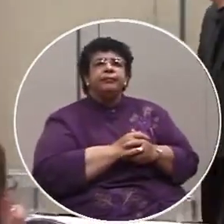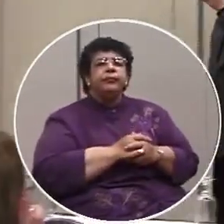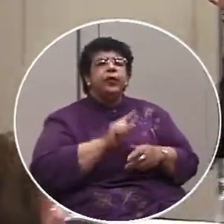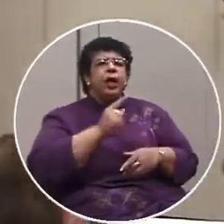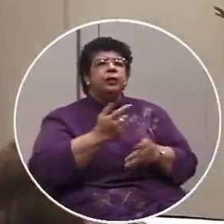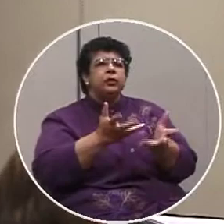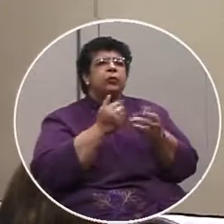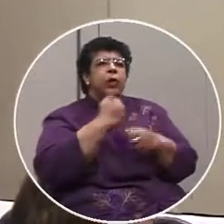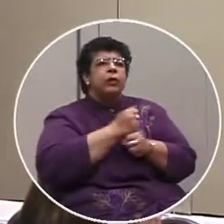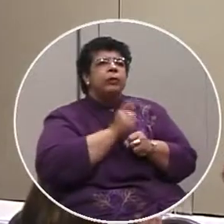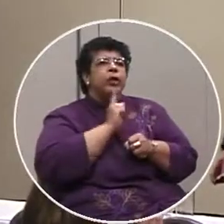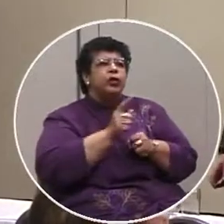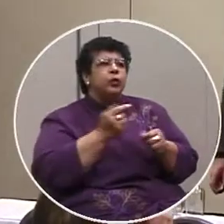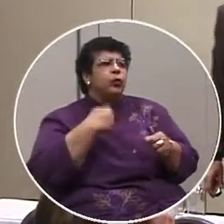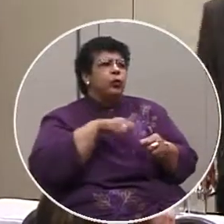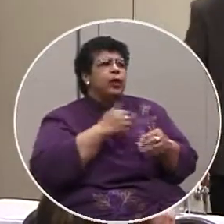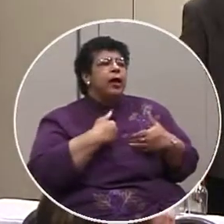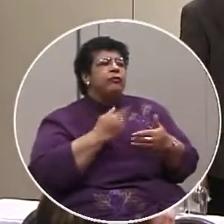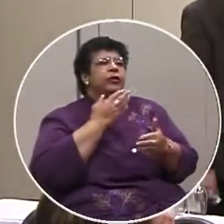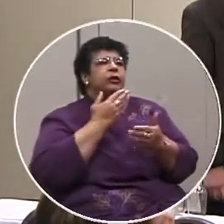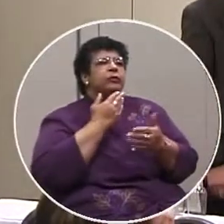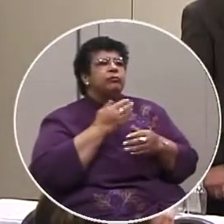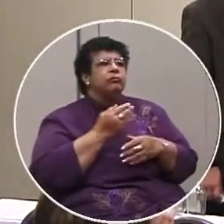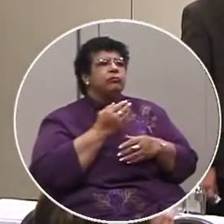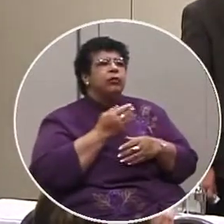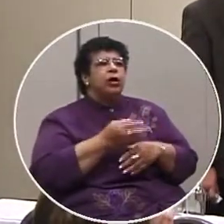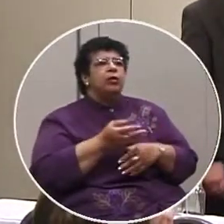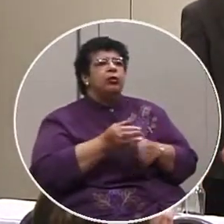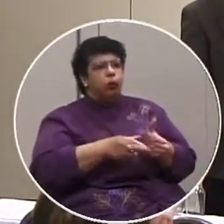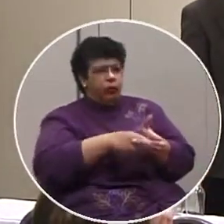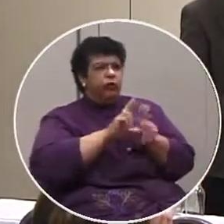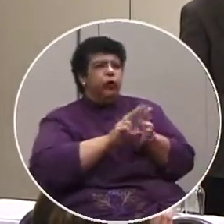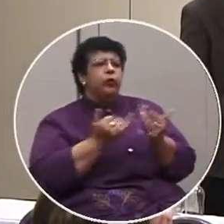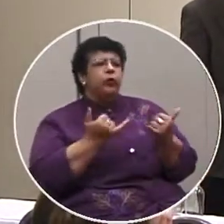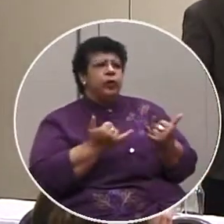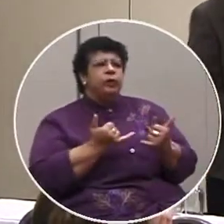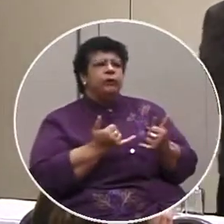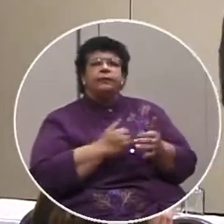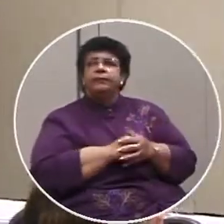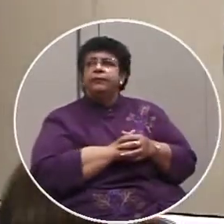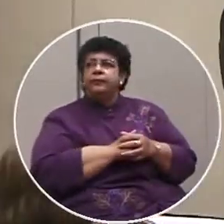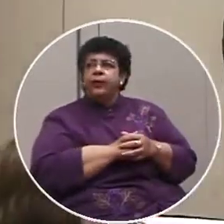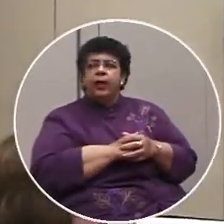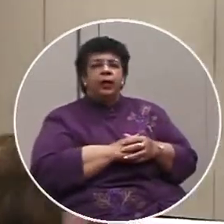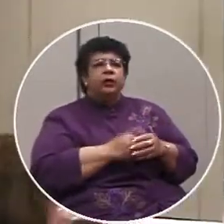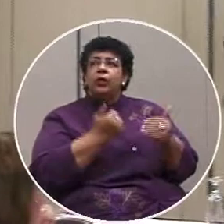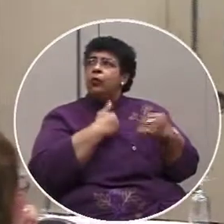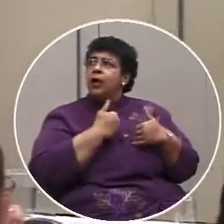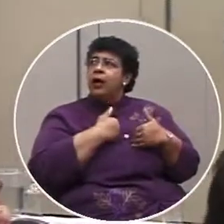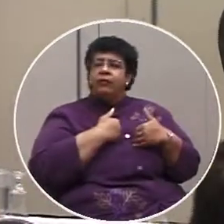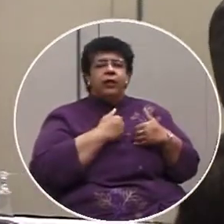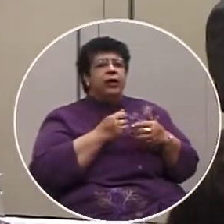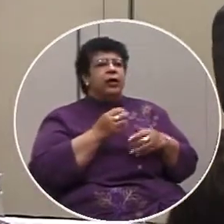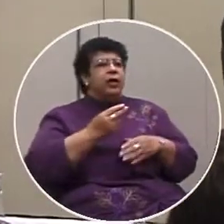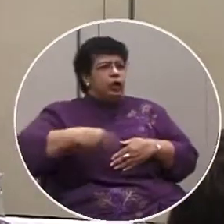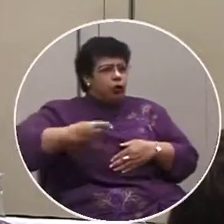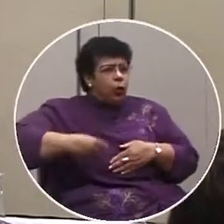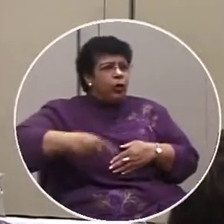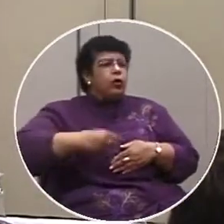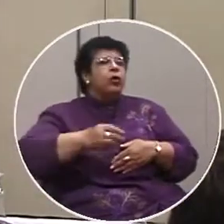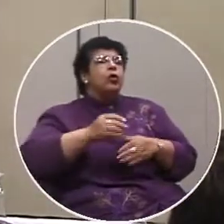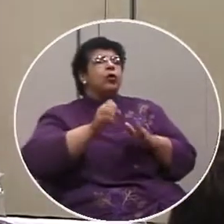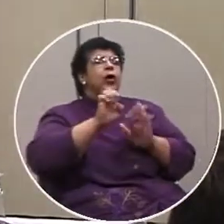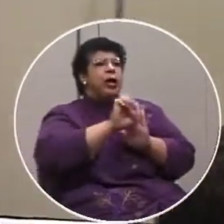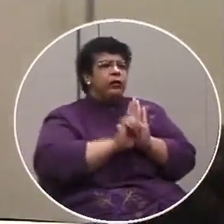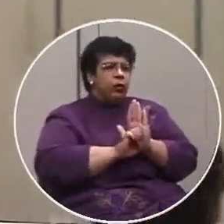make sure we have a quick review here. So there's the historical, ethical, and legal perspectives and background and